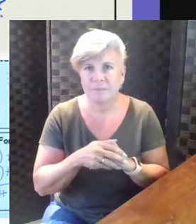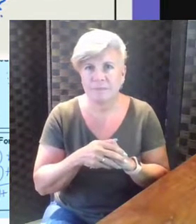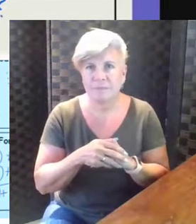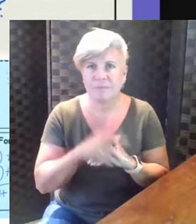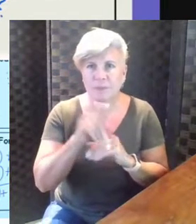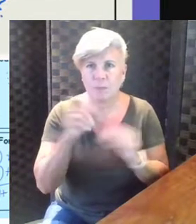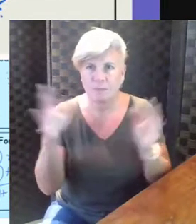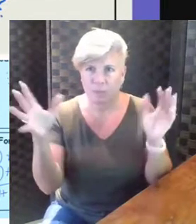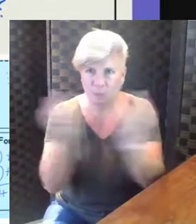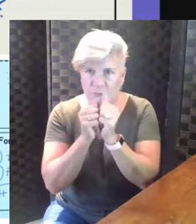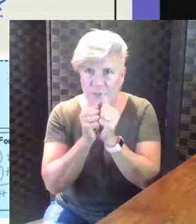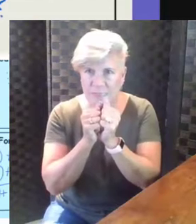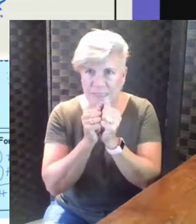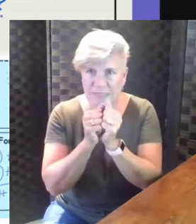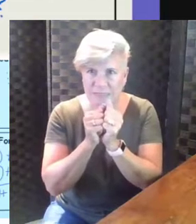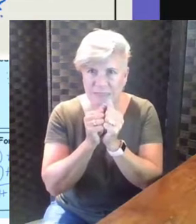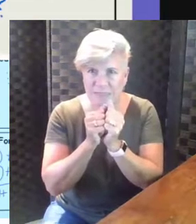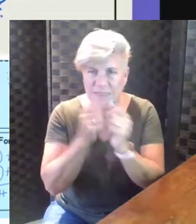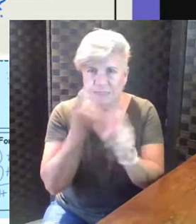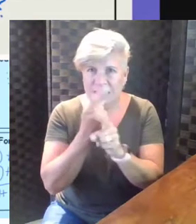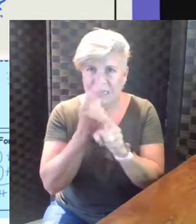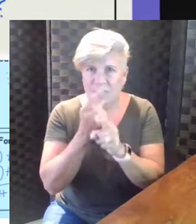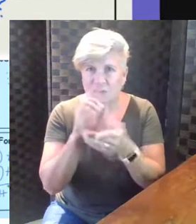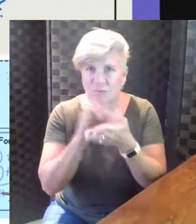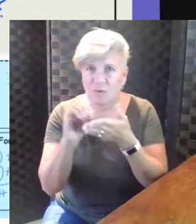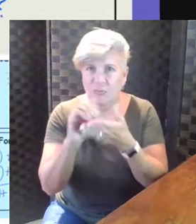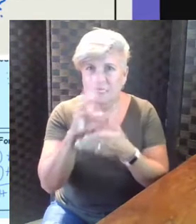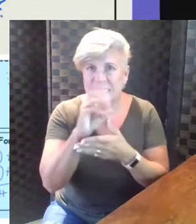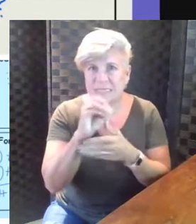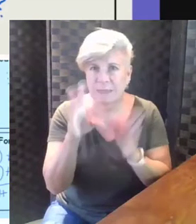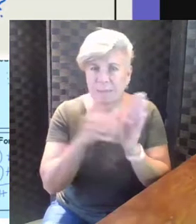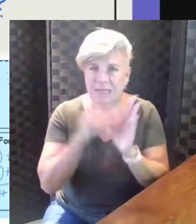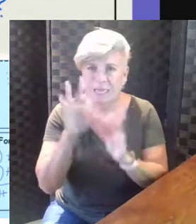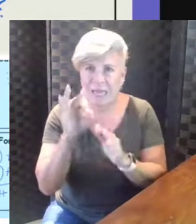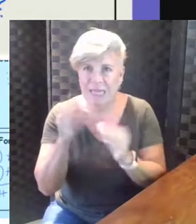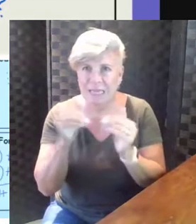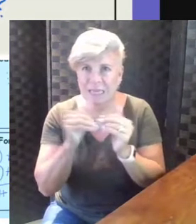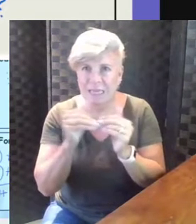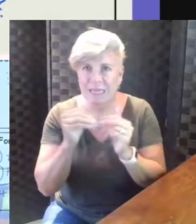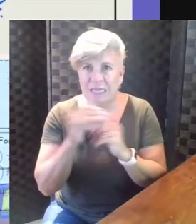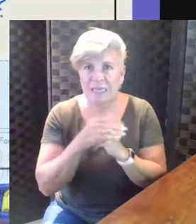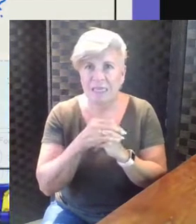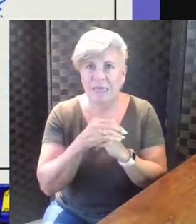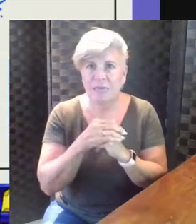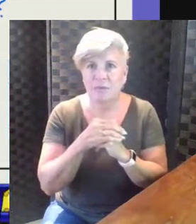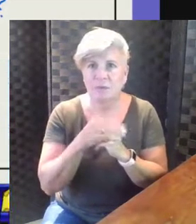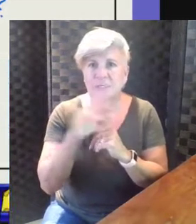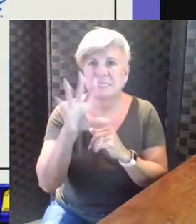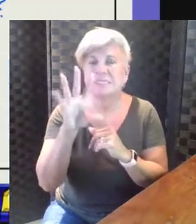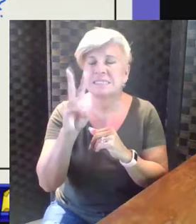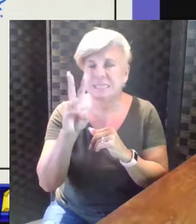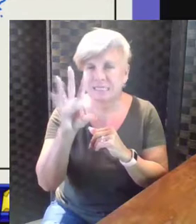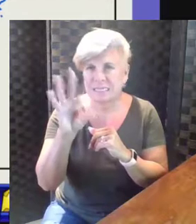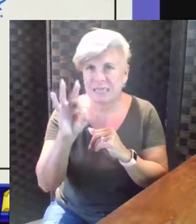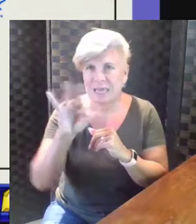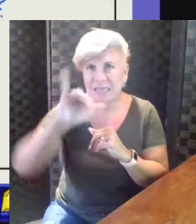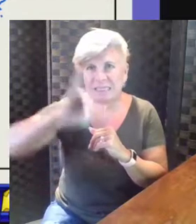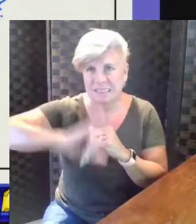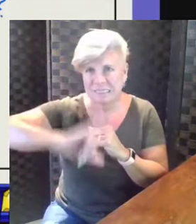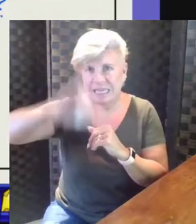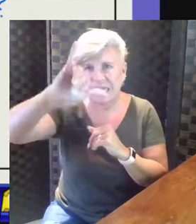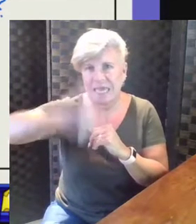Now we have to squish it back together into standard form. So 60 plus 9 is the